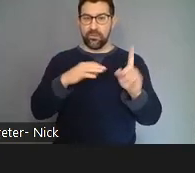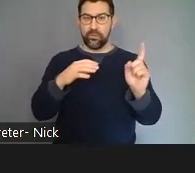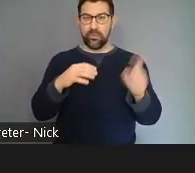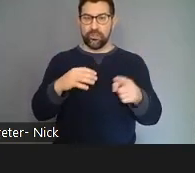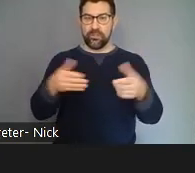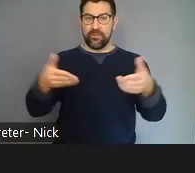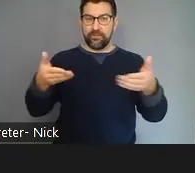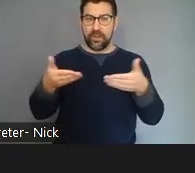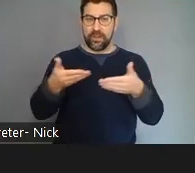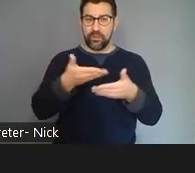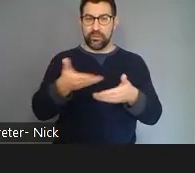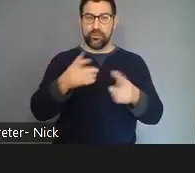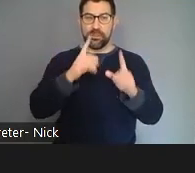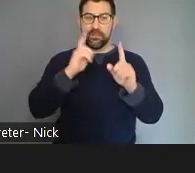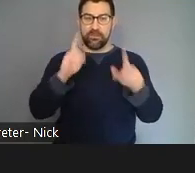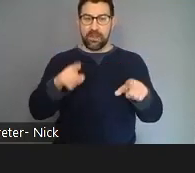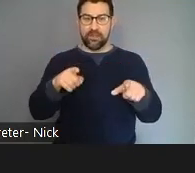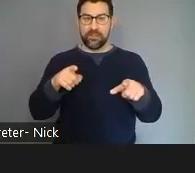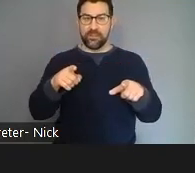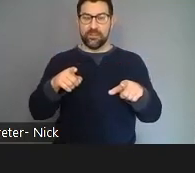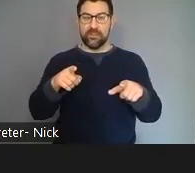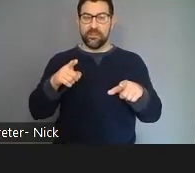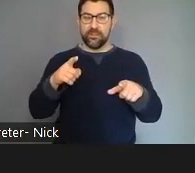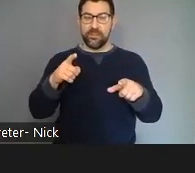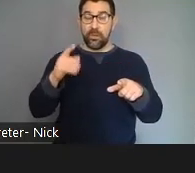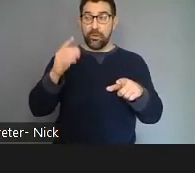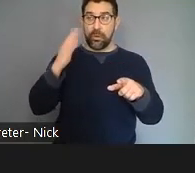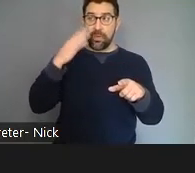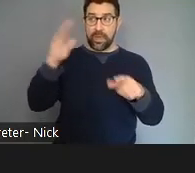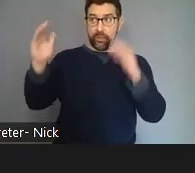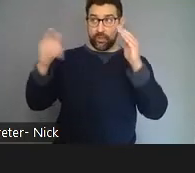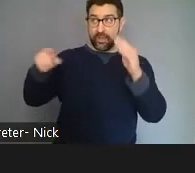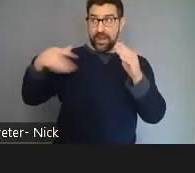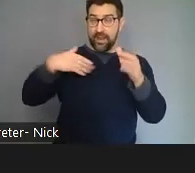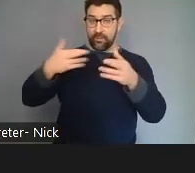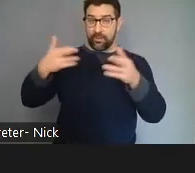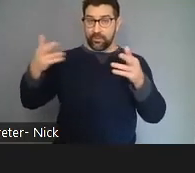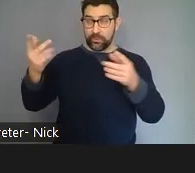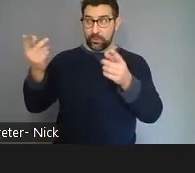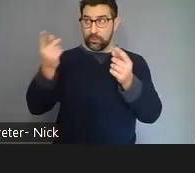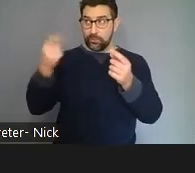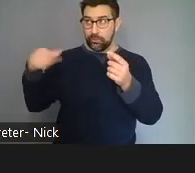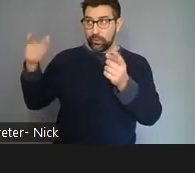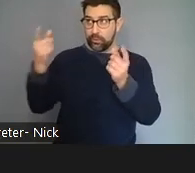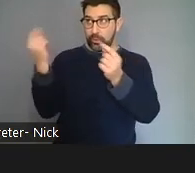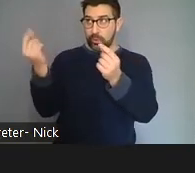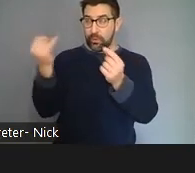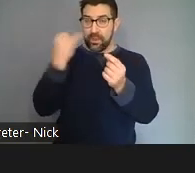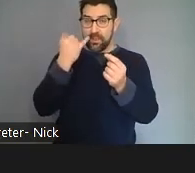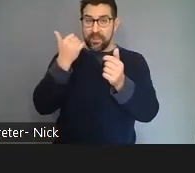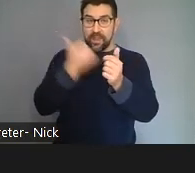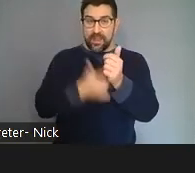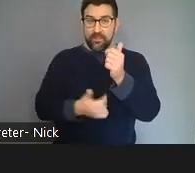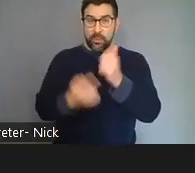to respond about, you know, adults who have resources. What should they do if each person in attendance on this call